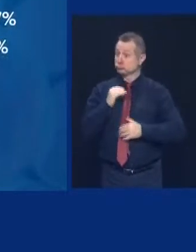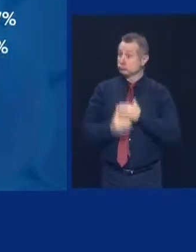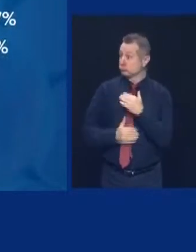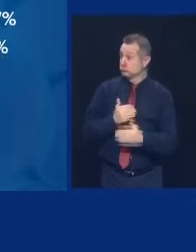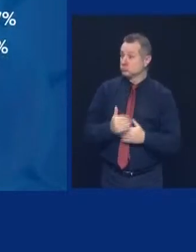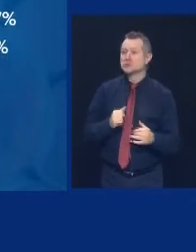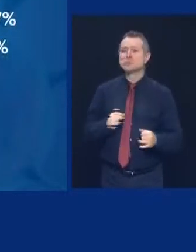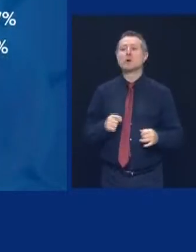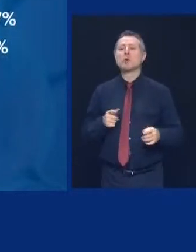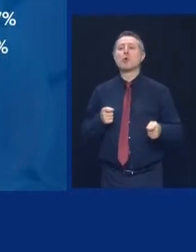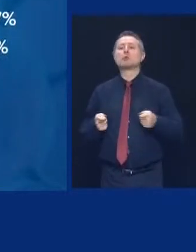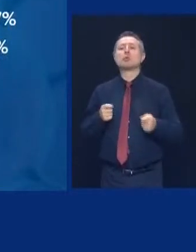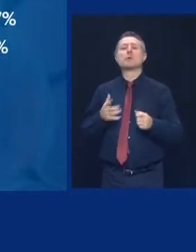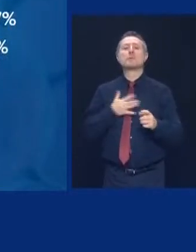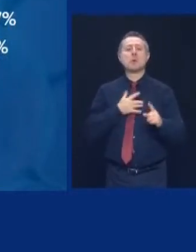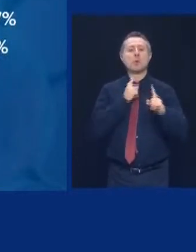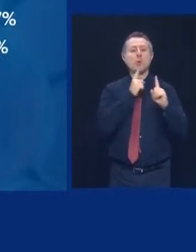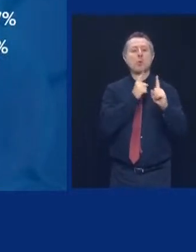Brooklyn